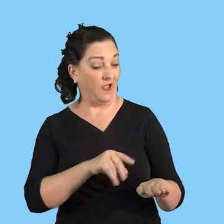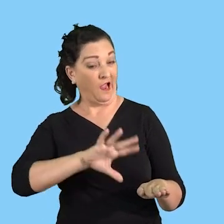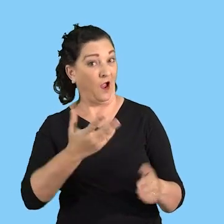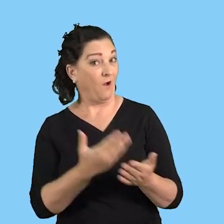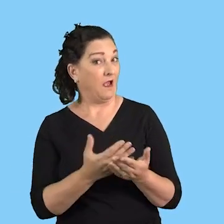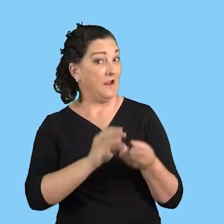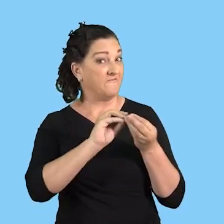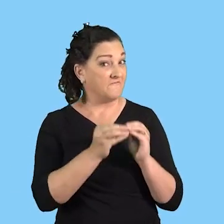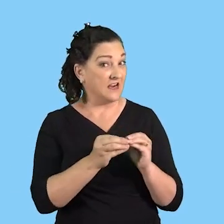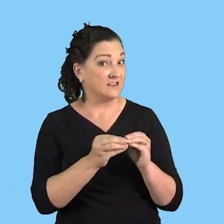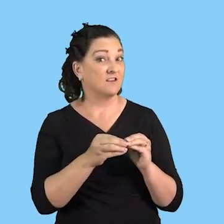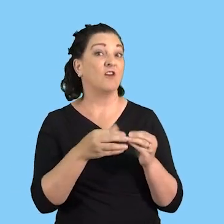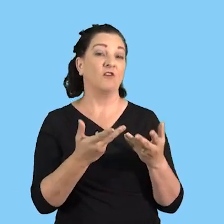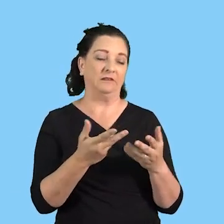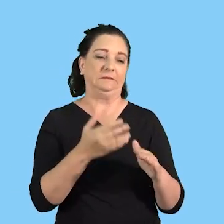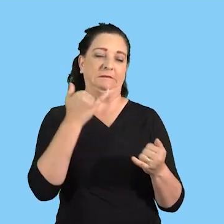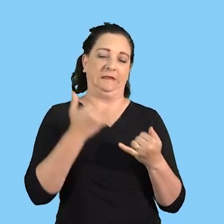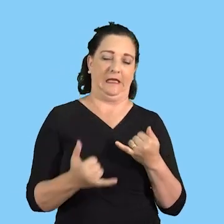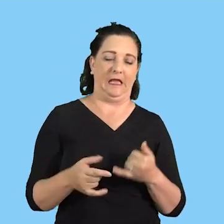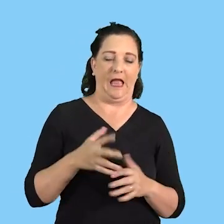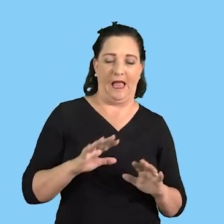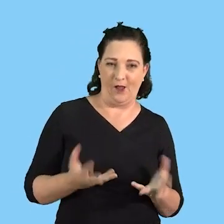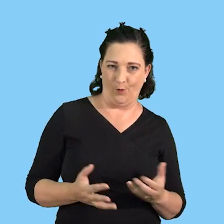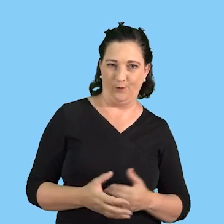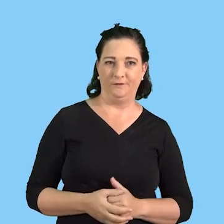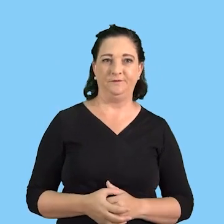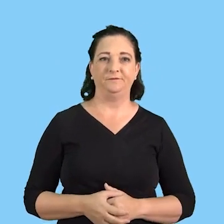and how can I rectify this mistake.